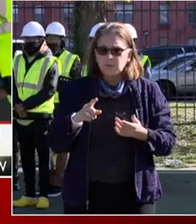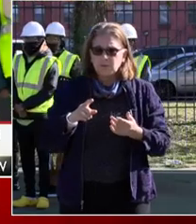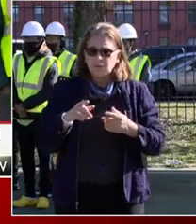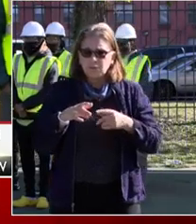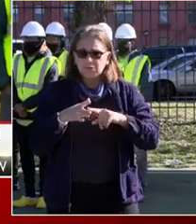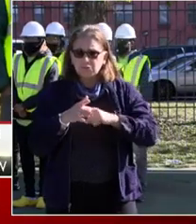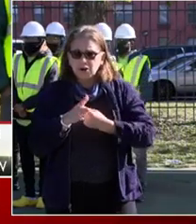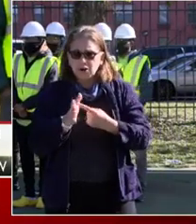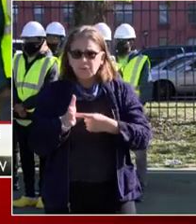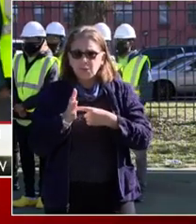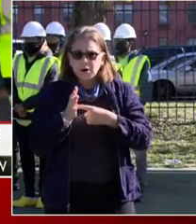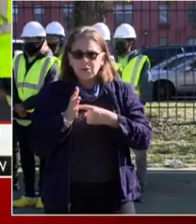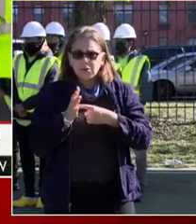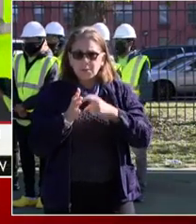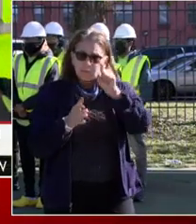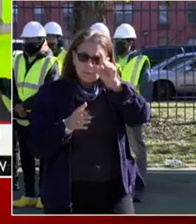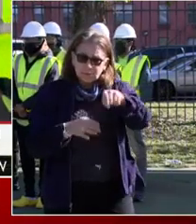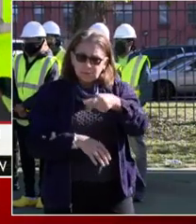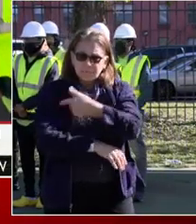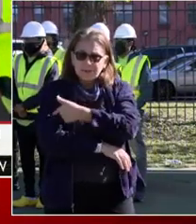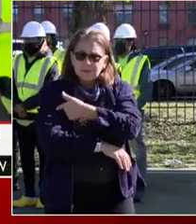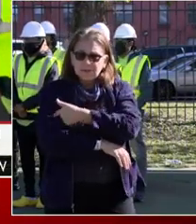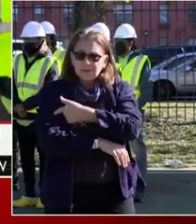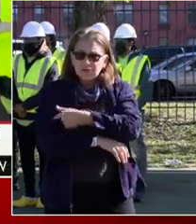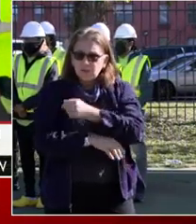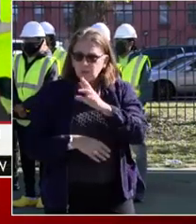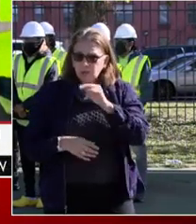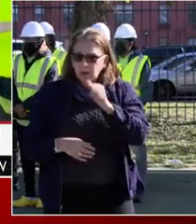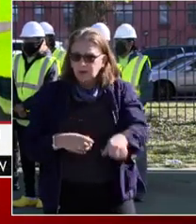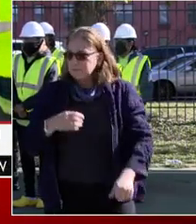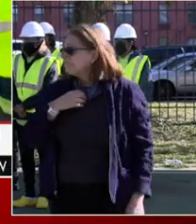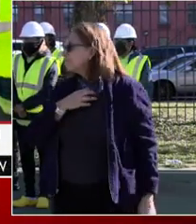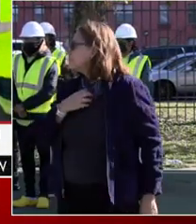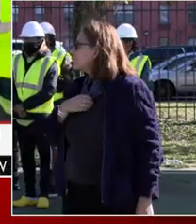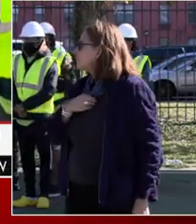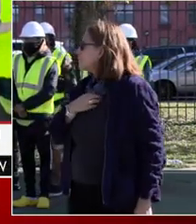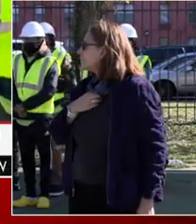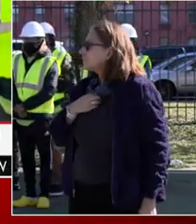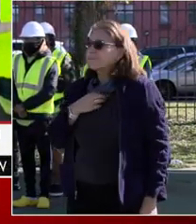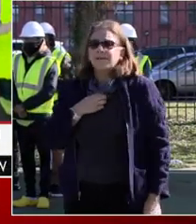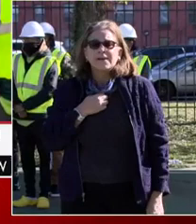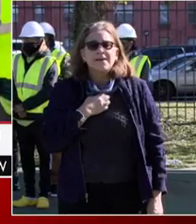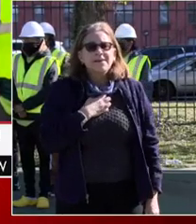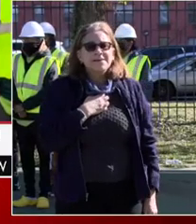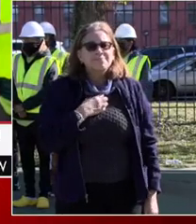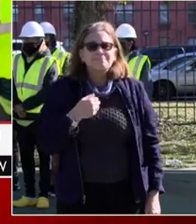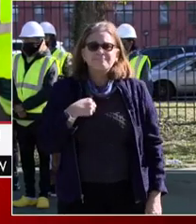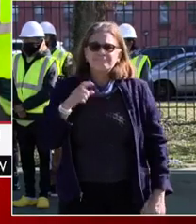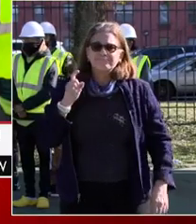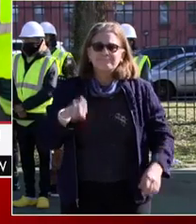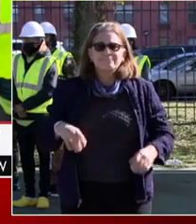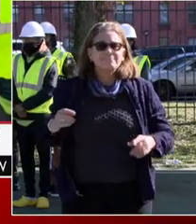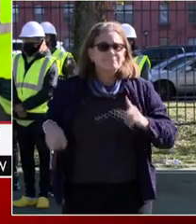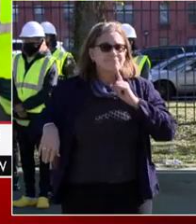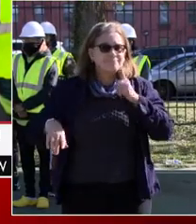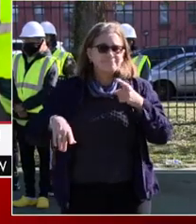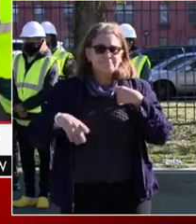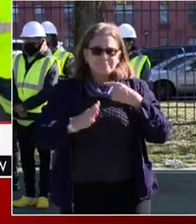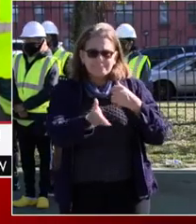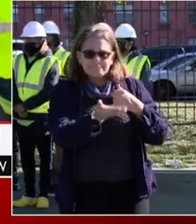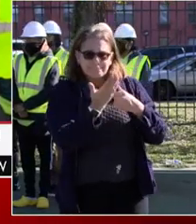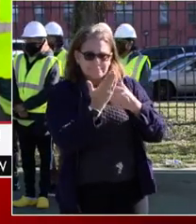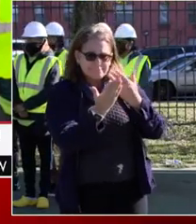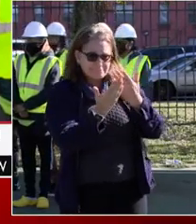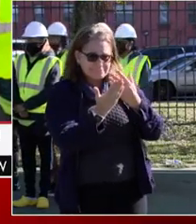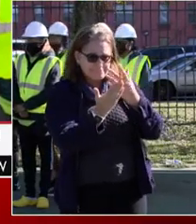before the council? I would have to look closely at what the council is saying. I don't know what dates their